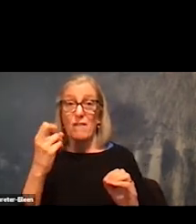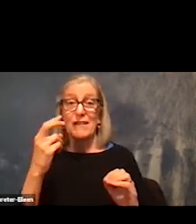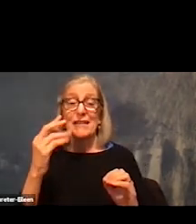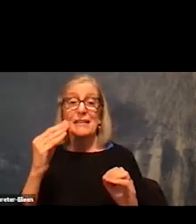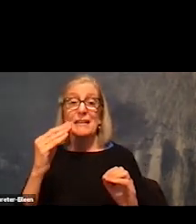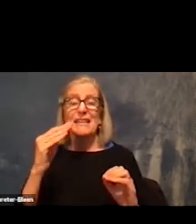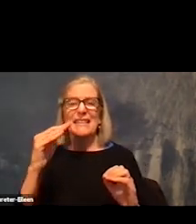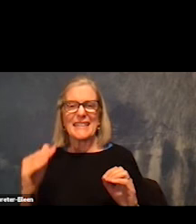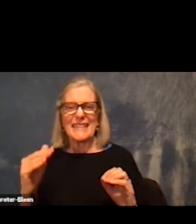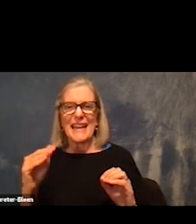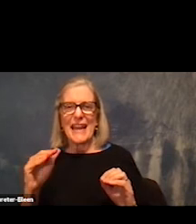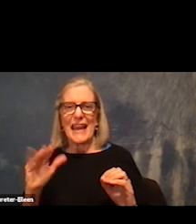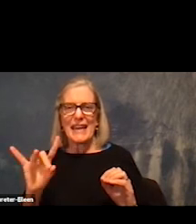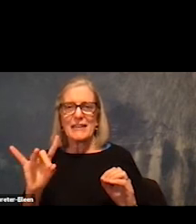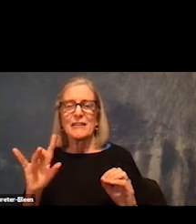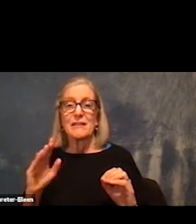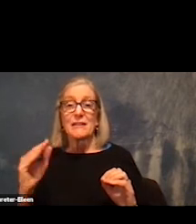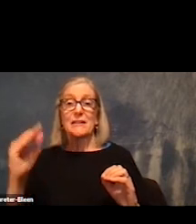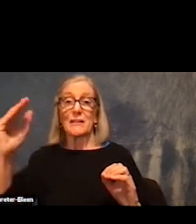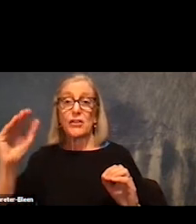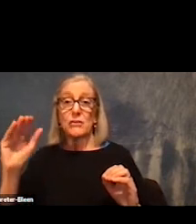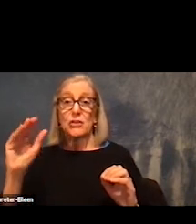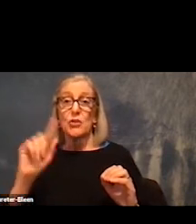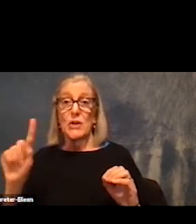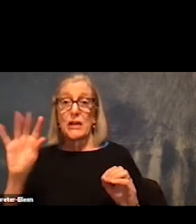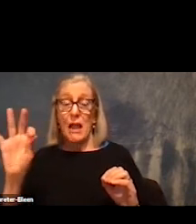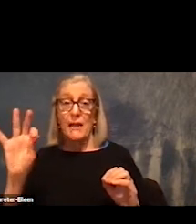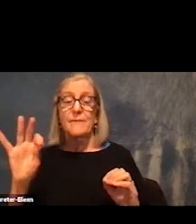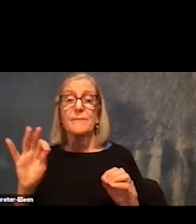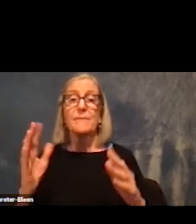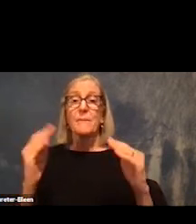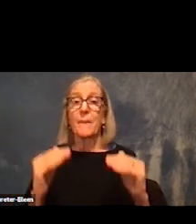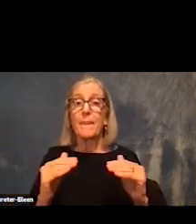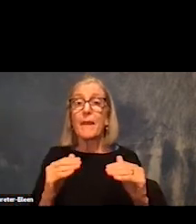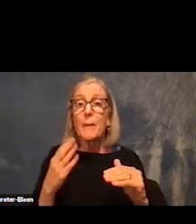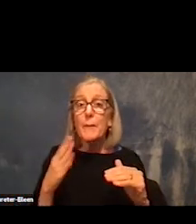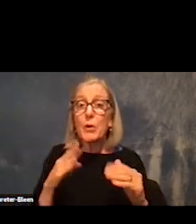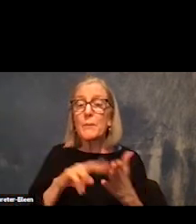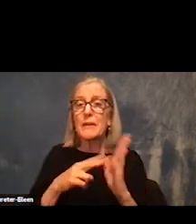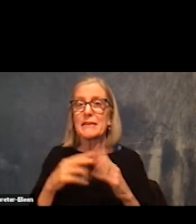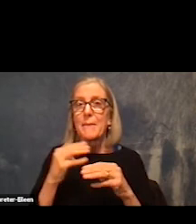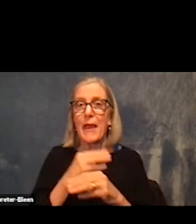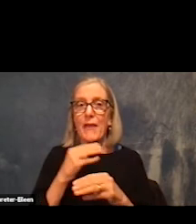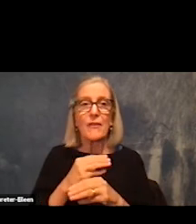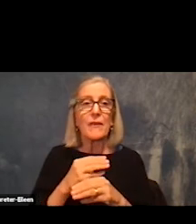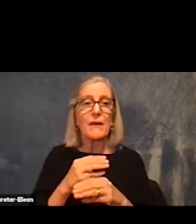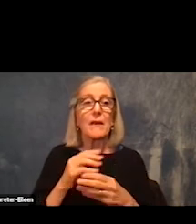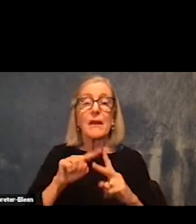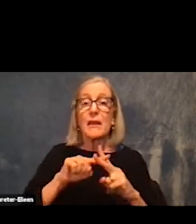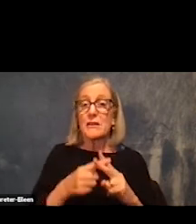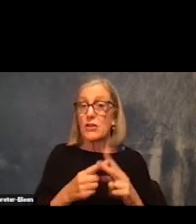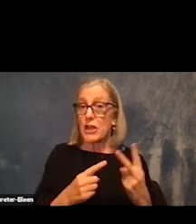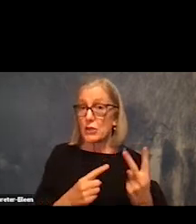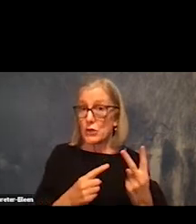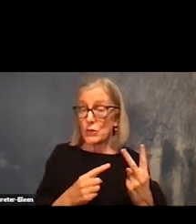during week 8 and then up to 15 for week 9. The blue line is math. It starts at a 2 and then it